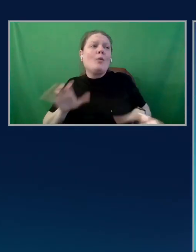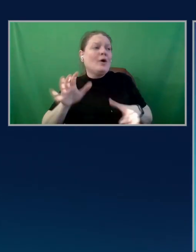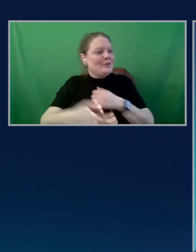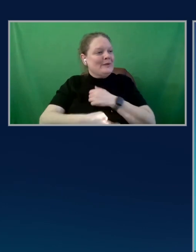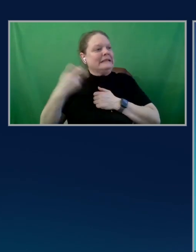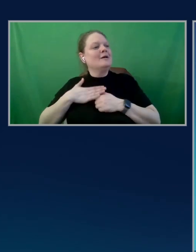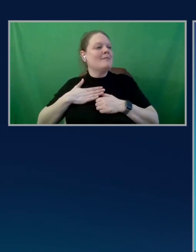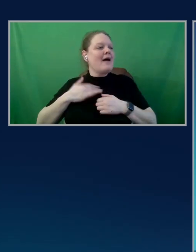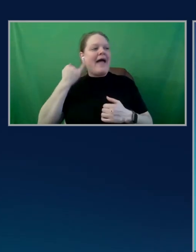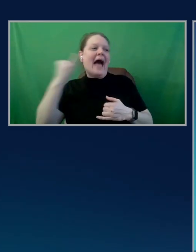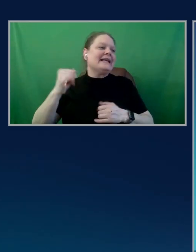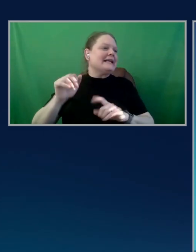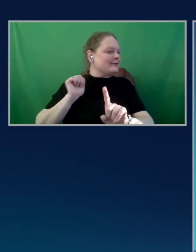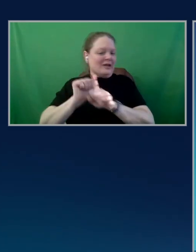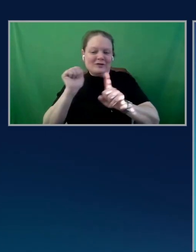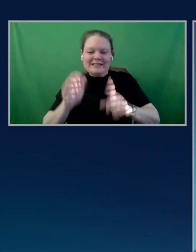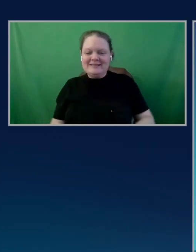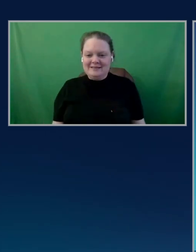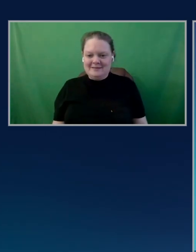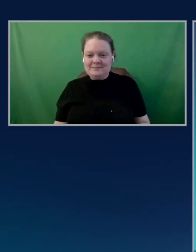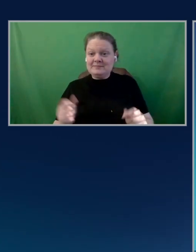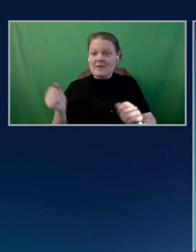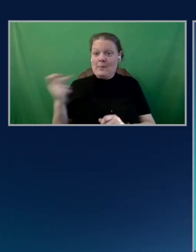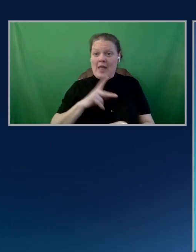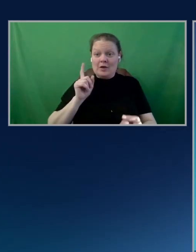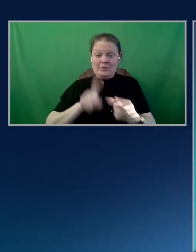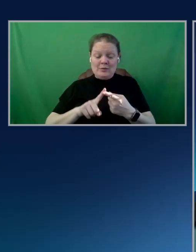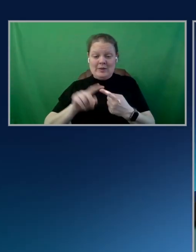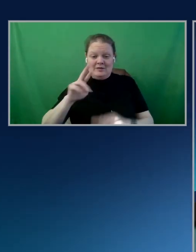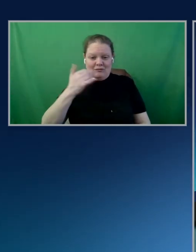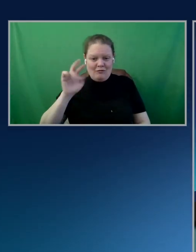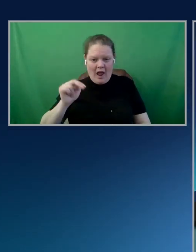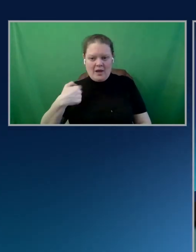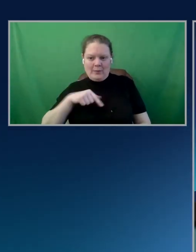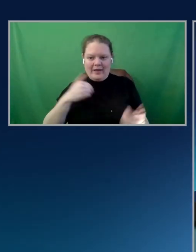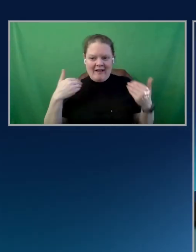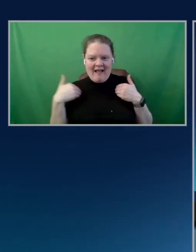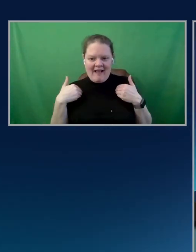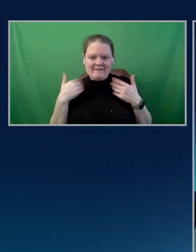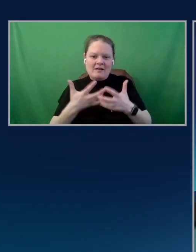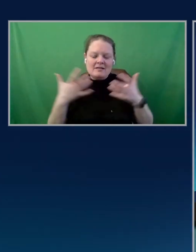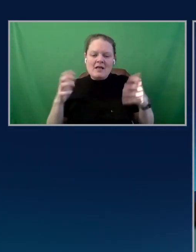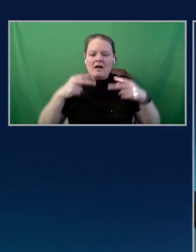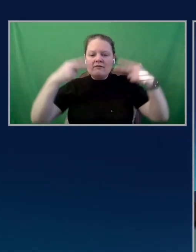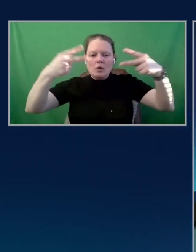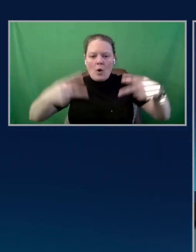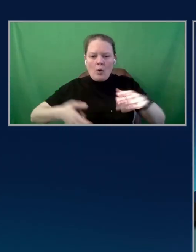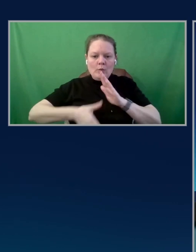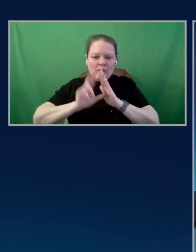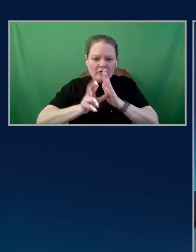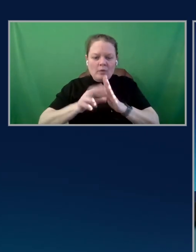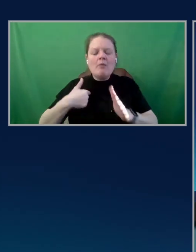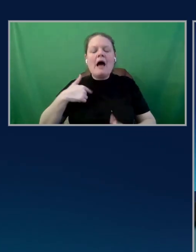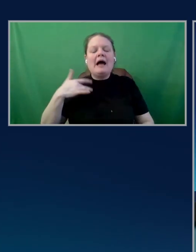Okay, so back to this, Ryan. We've got a bunch of code to review. I often, I'm not doing code reviews